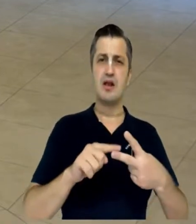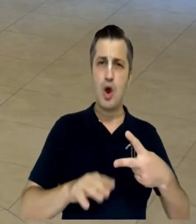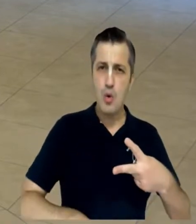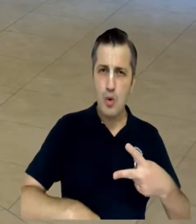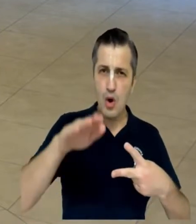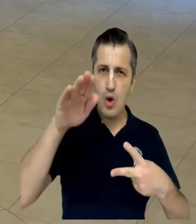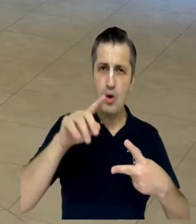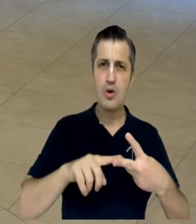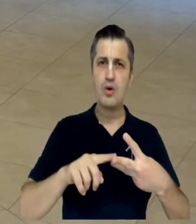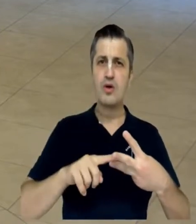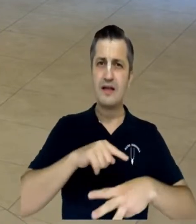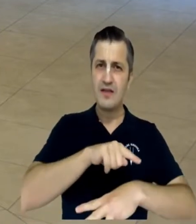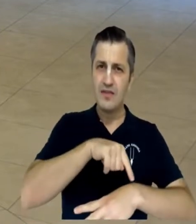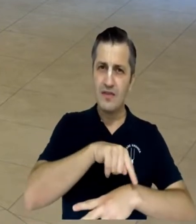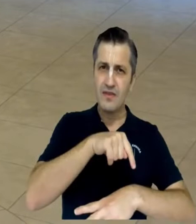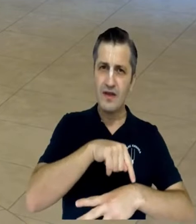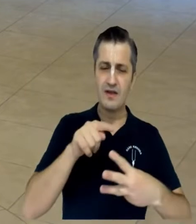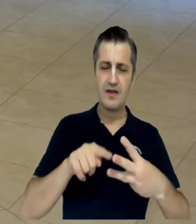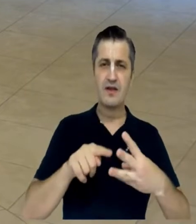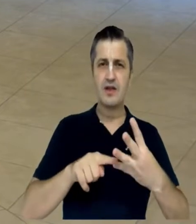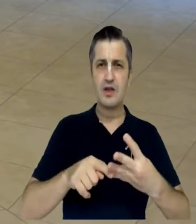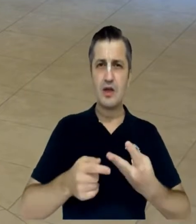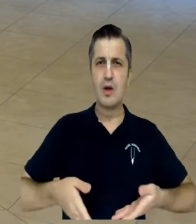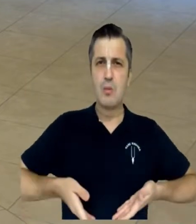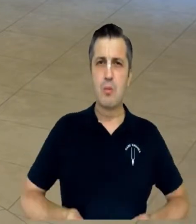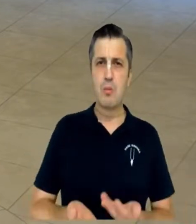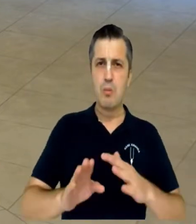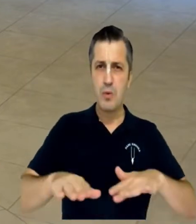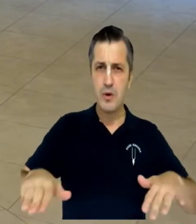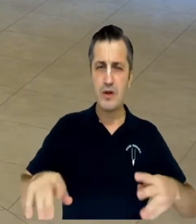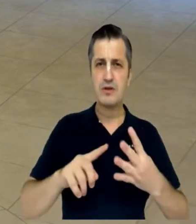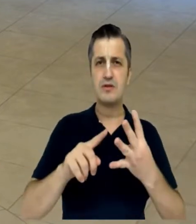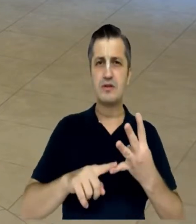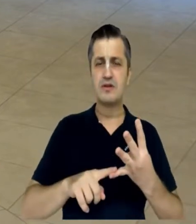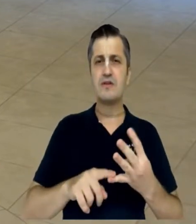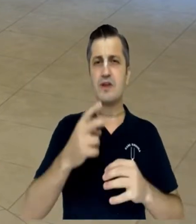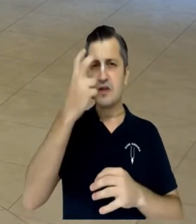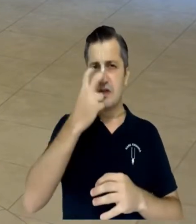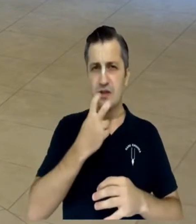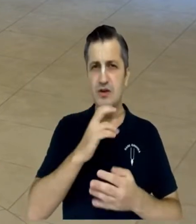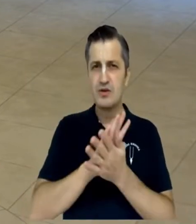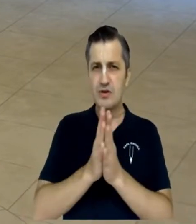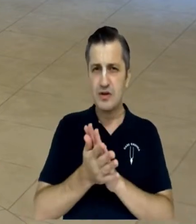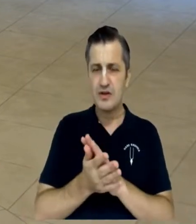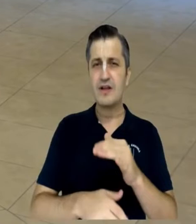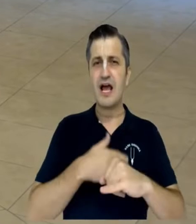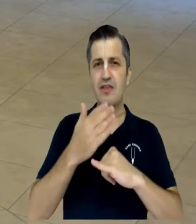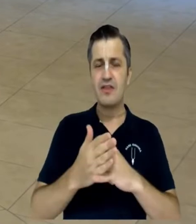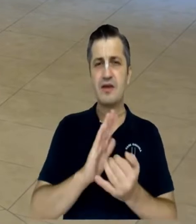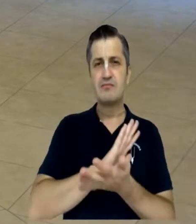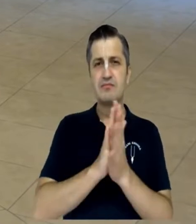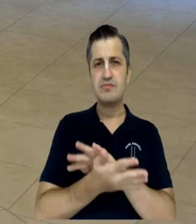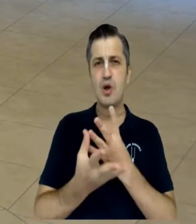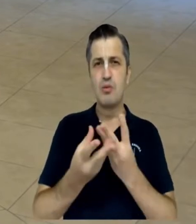there, deterioration, and ultimately annihilation. So yeah, every one of us goes through those changes, right? We